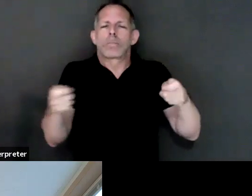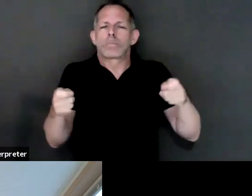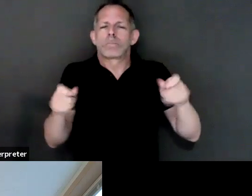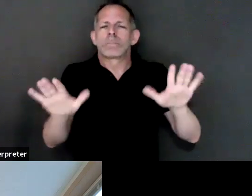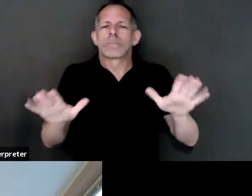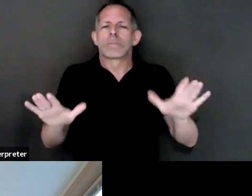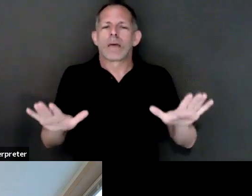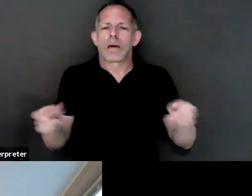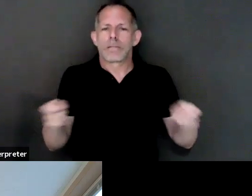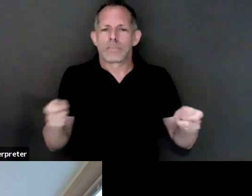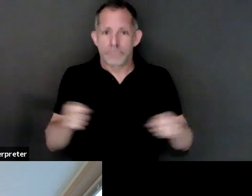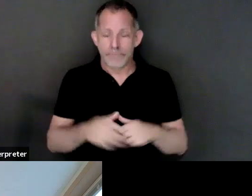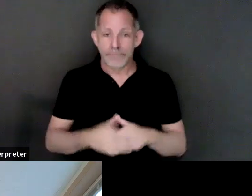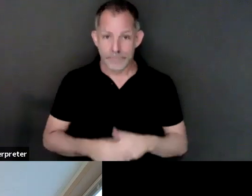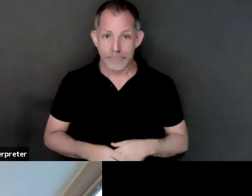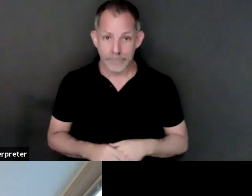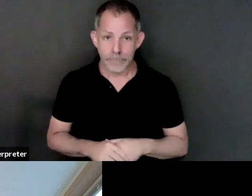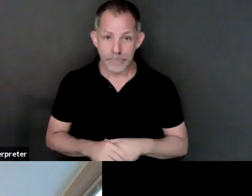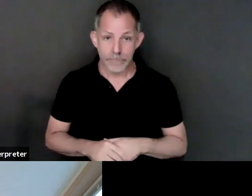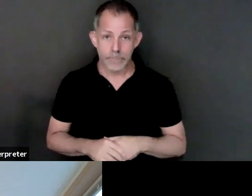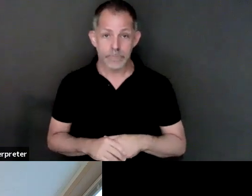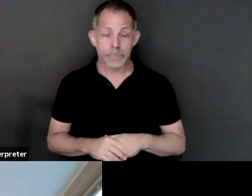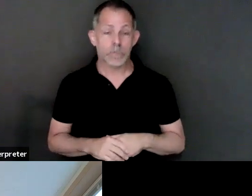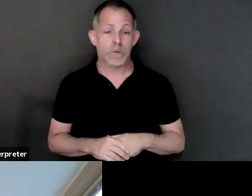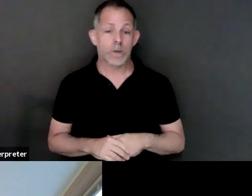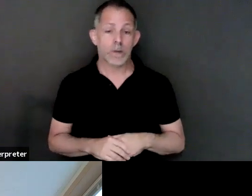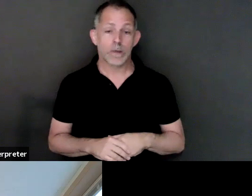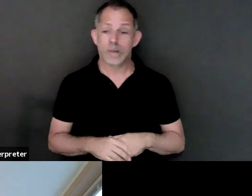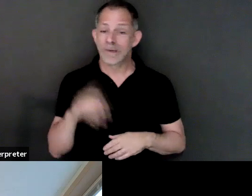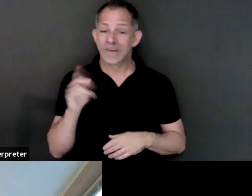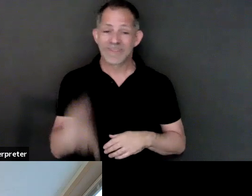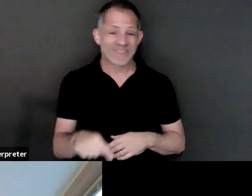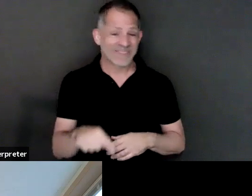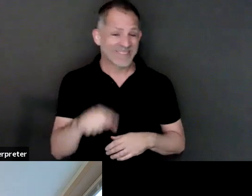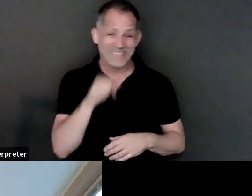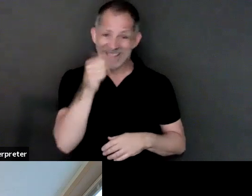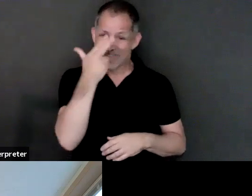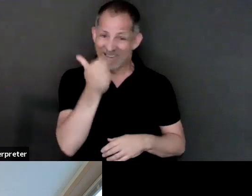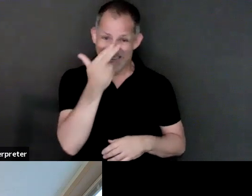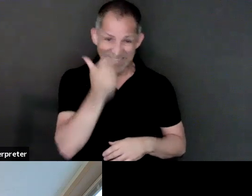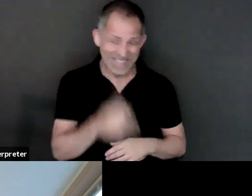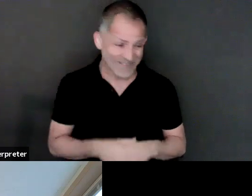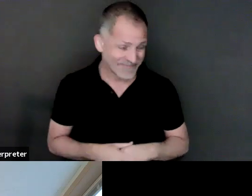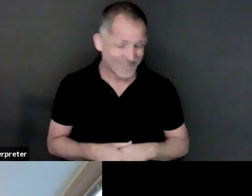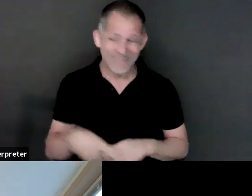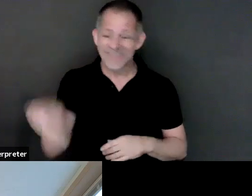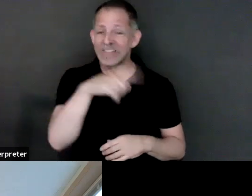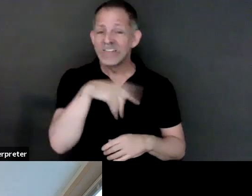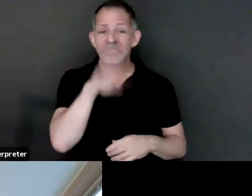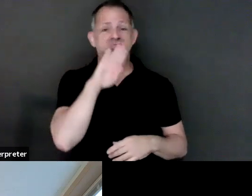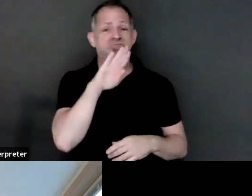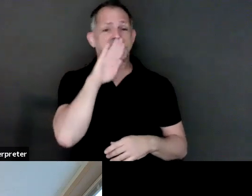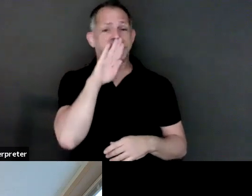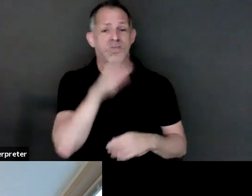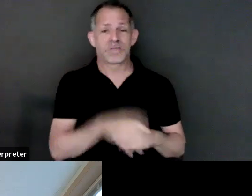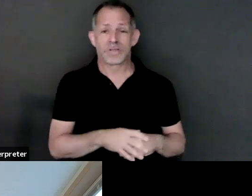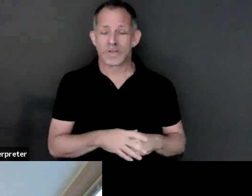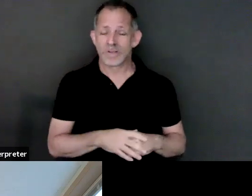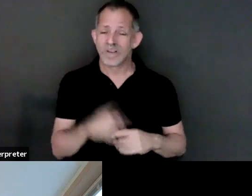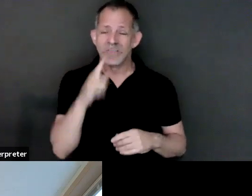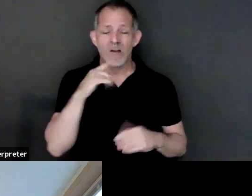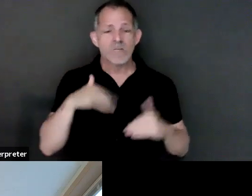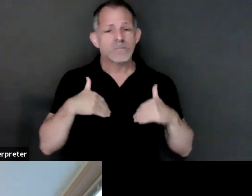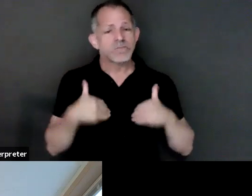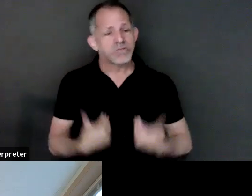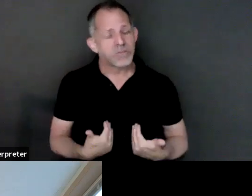that they are not popular with everyone. I recognize that some people, vaccinated or not, find it extremely frustrating to have to go back